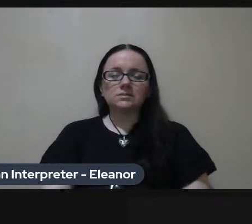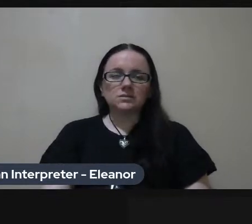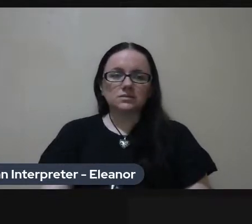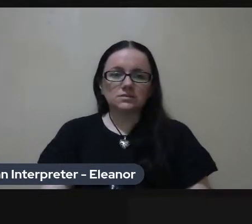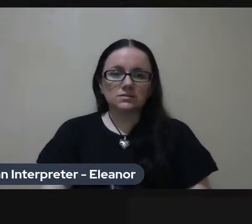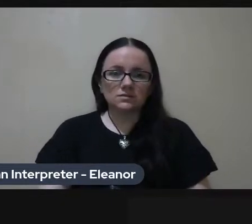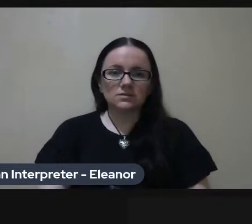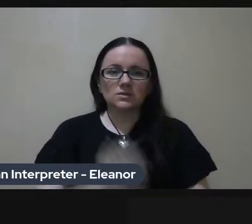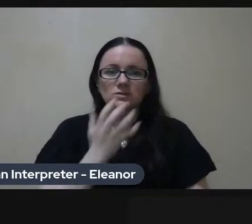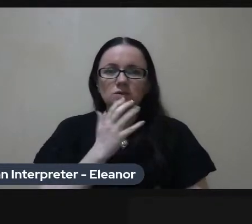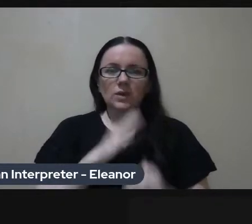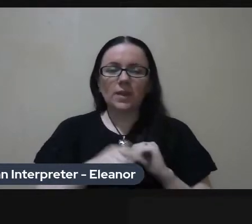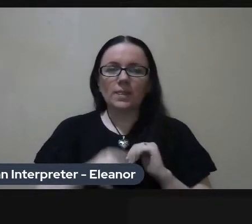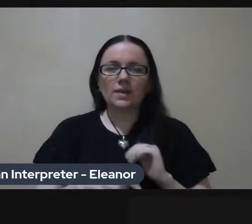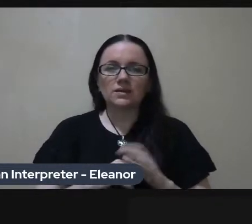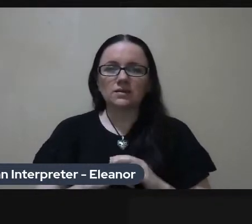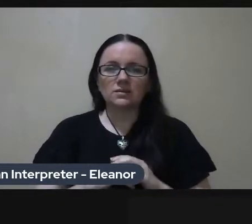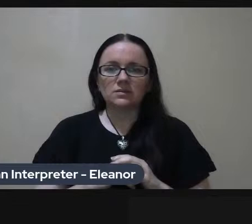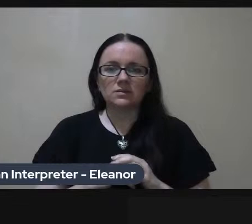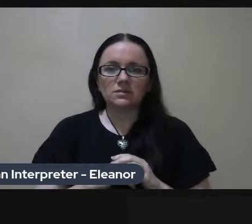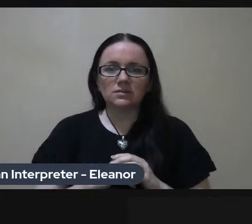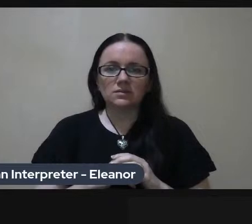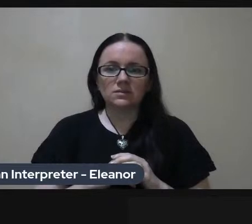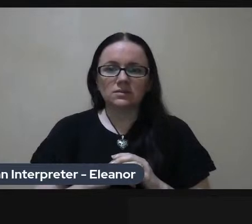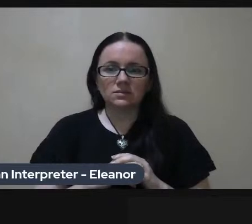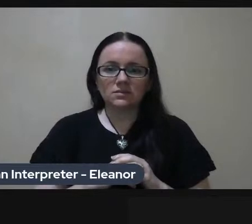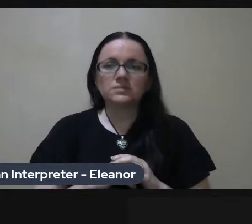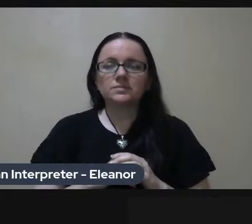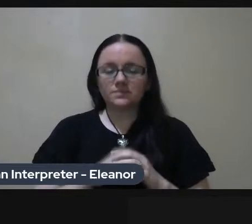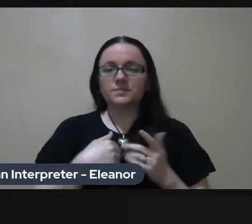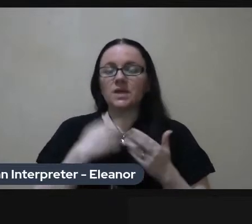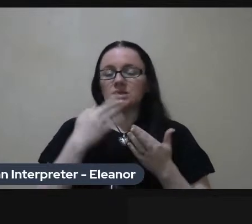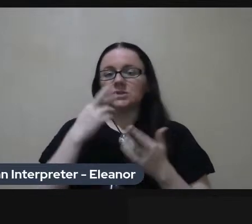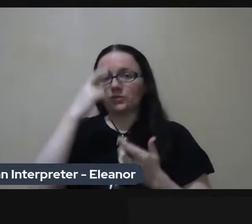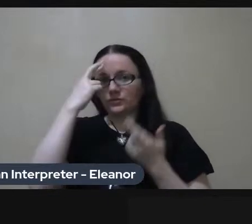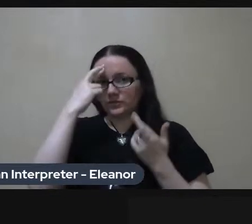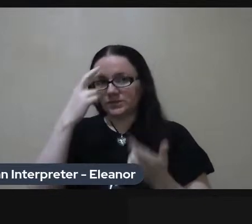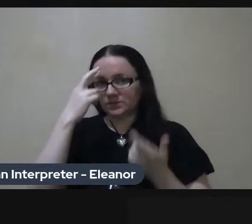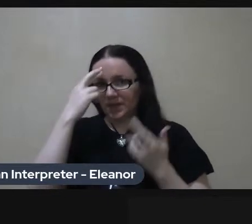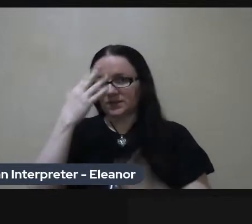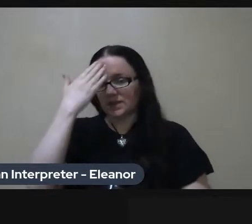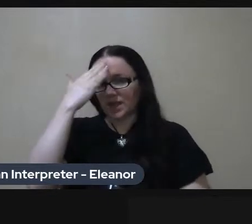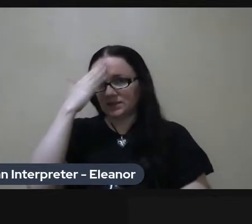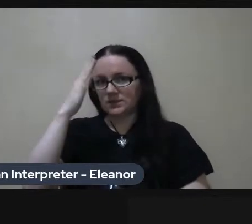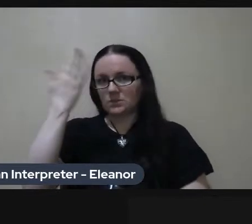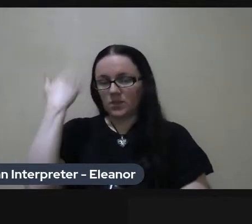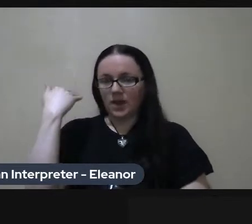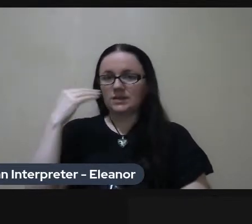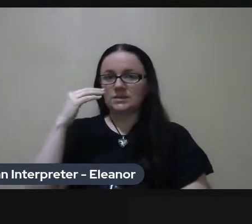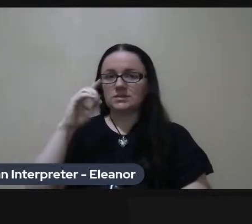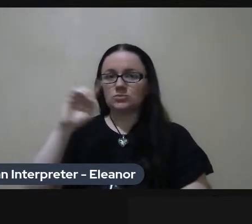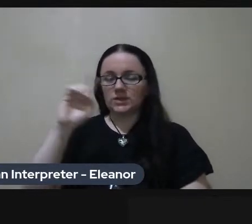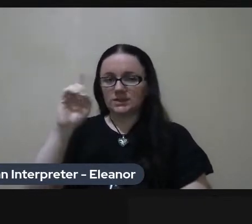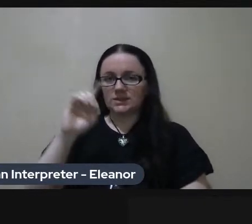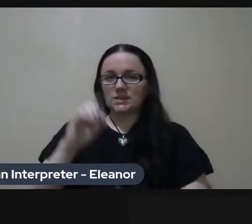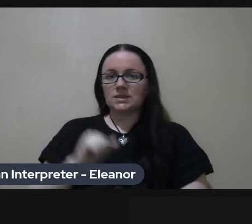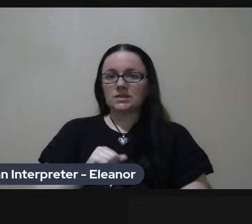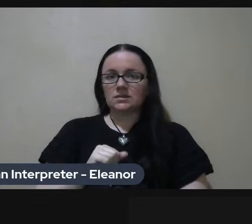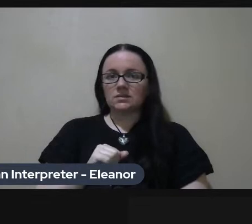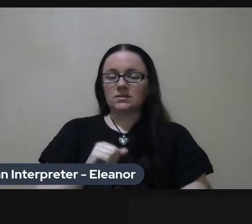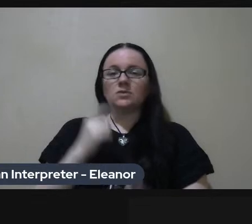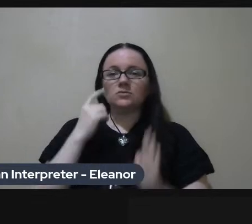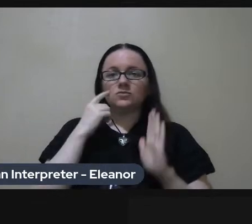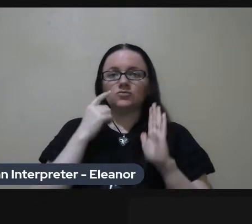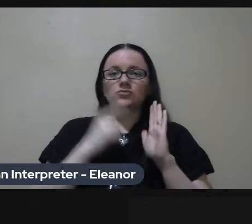Sorry about that. So I'll continue so I pay my respects to elders past and present, and I acknowledge